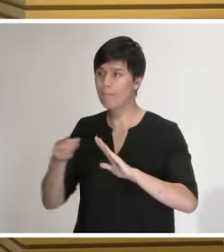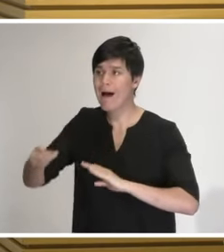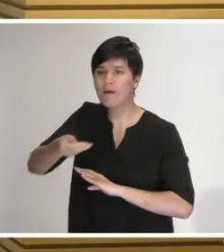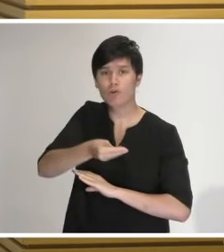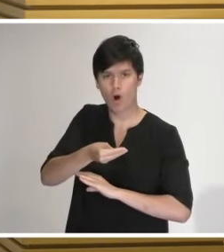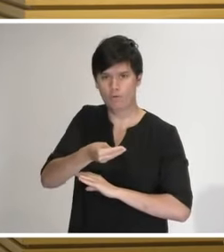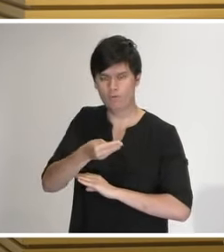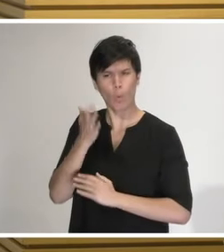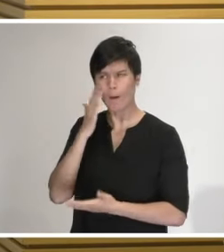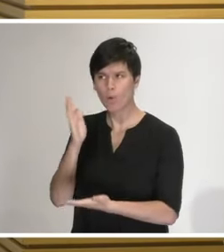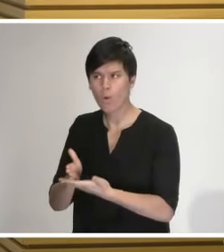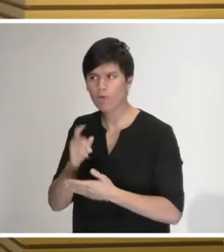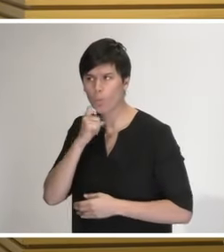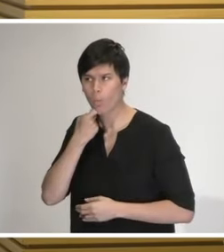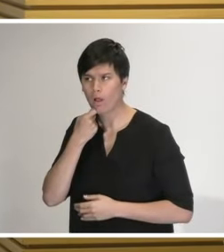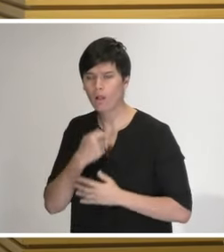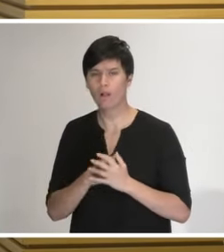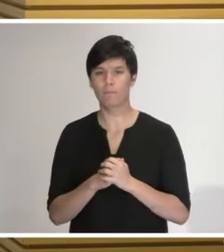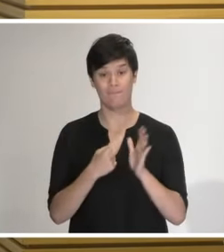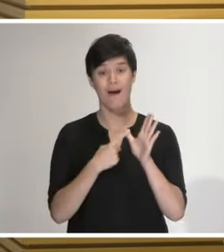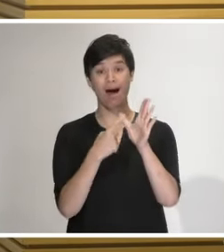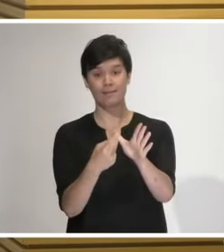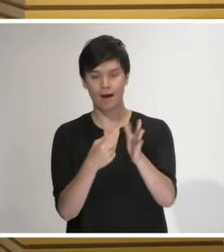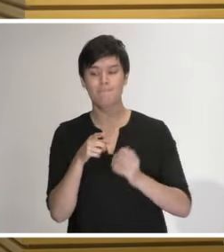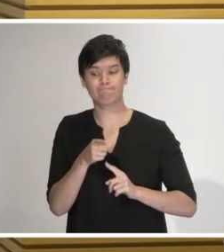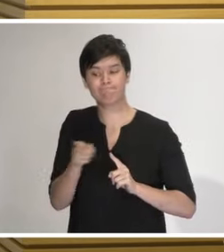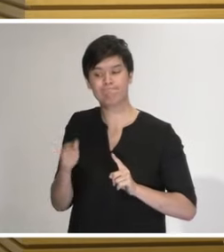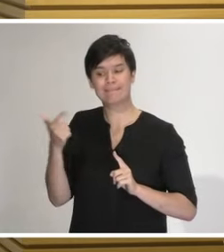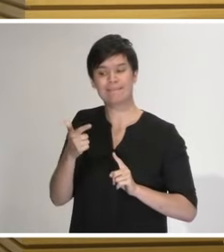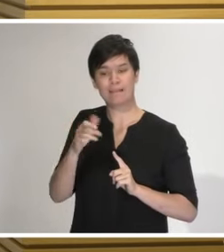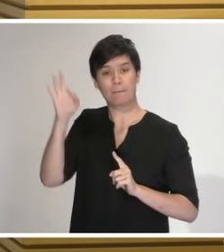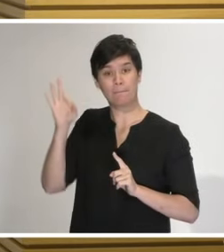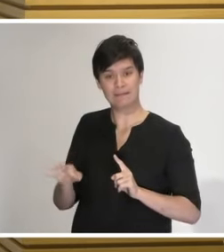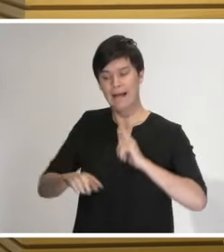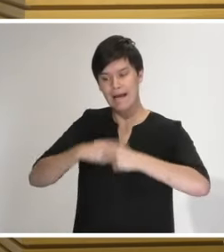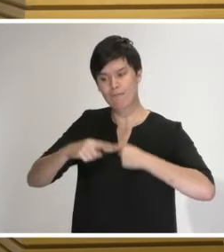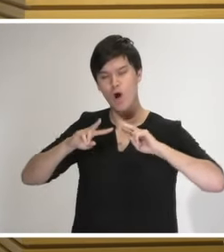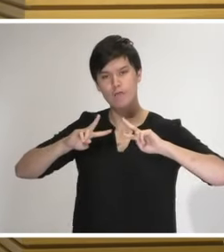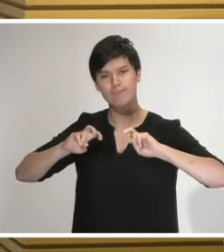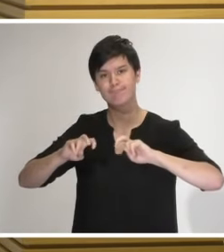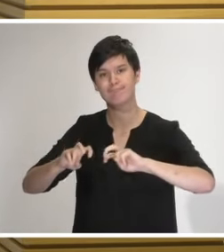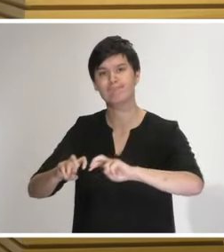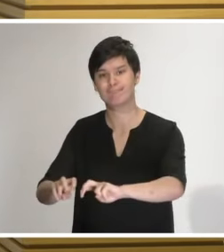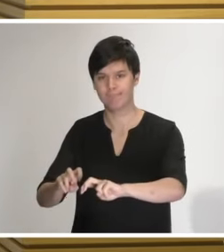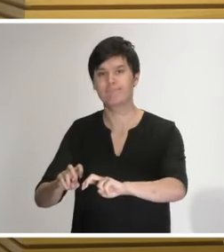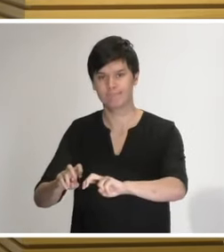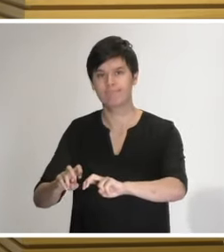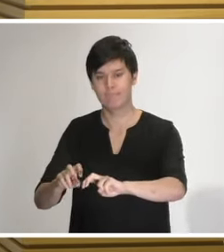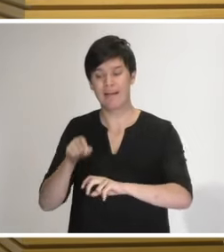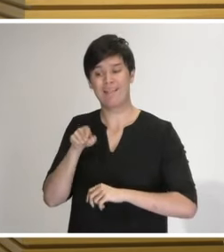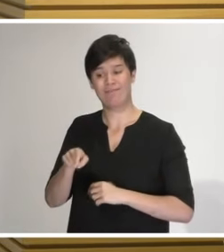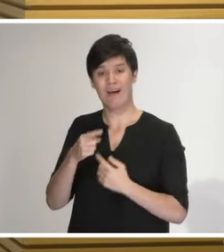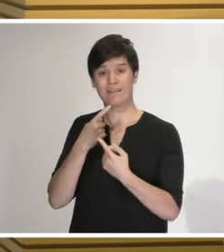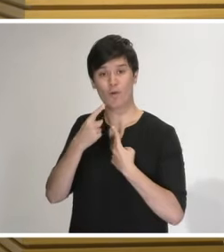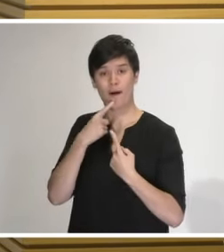cases are continually being investigated and the information being sought. So there's a slight delay in just updating that data,